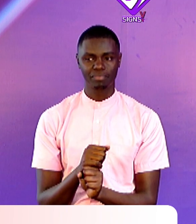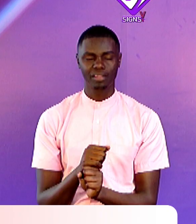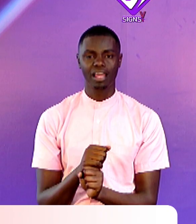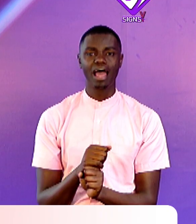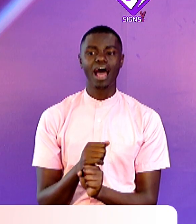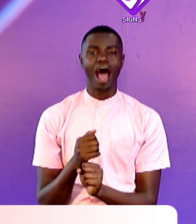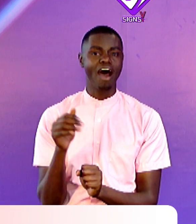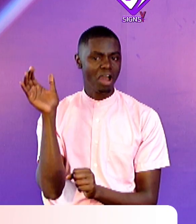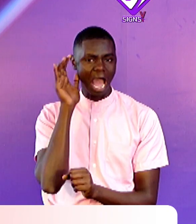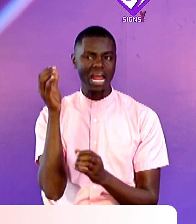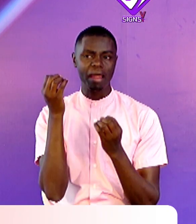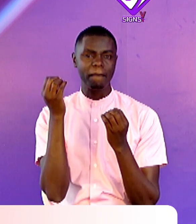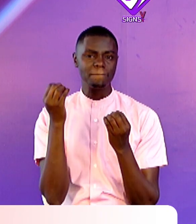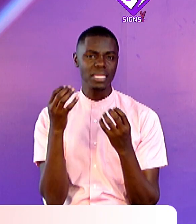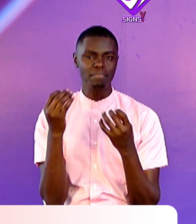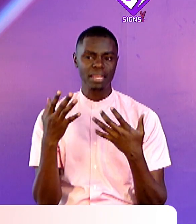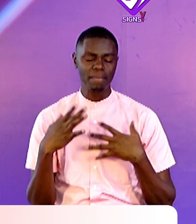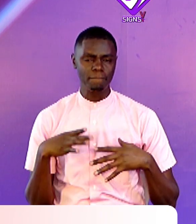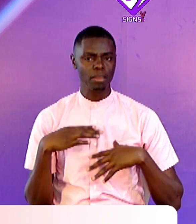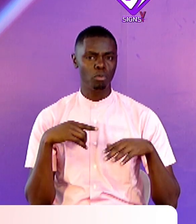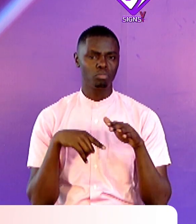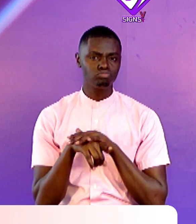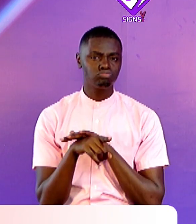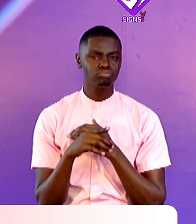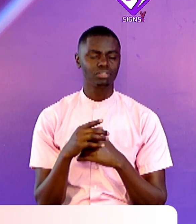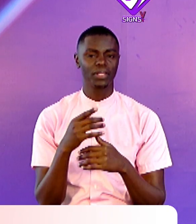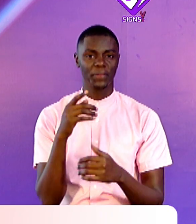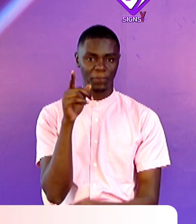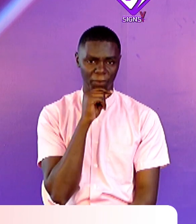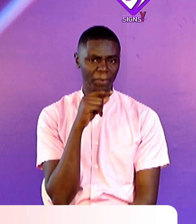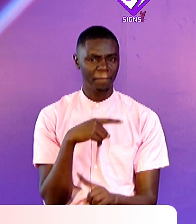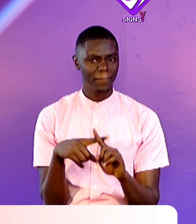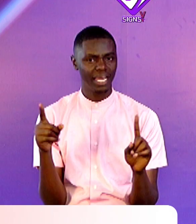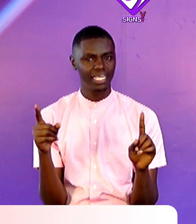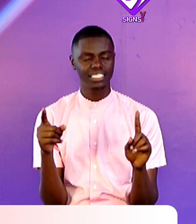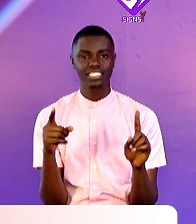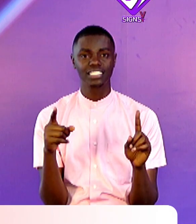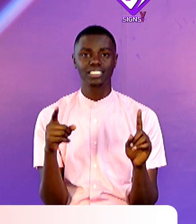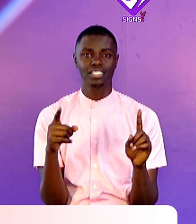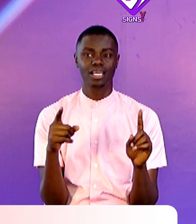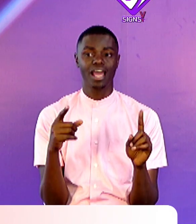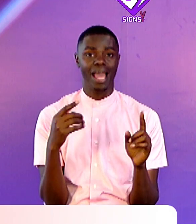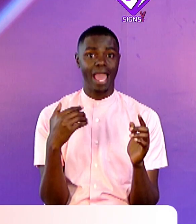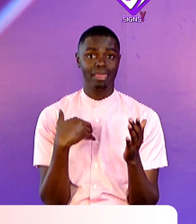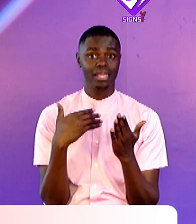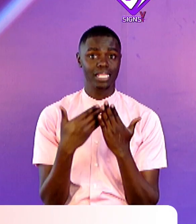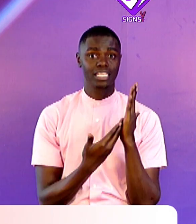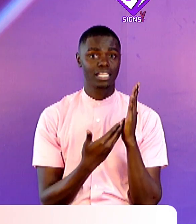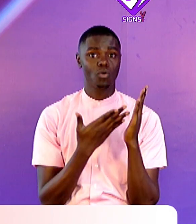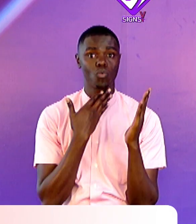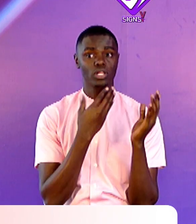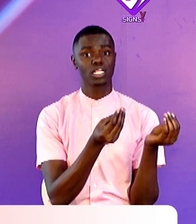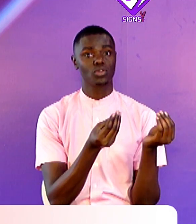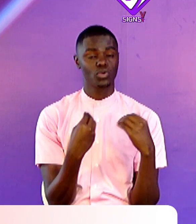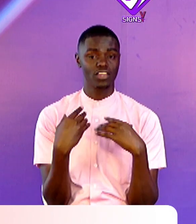so many people have attended ticketlessly, but somebody who had a ticket genuinely wanted to give me